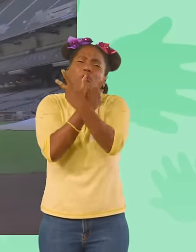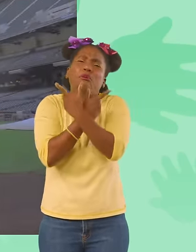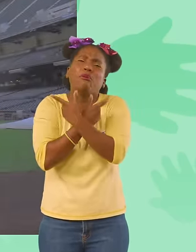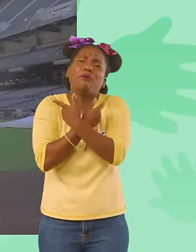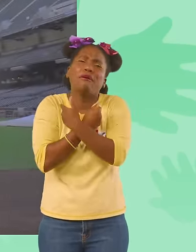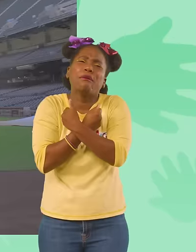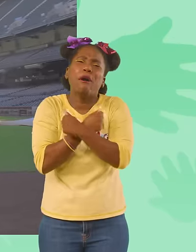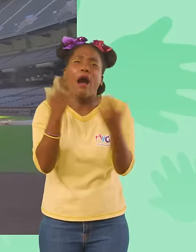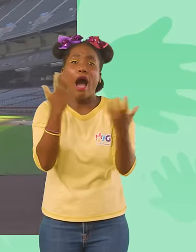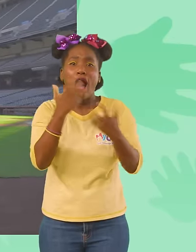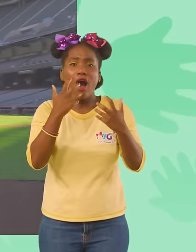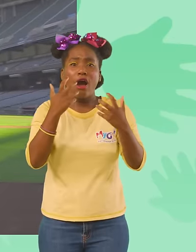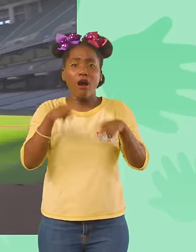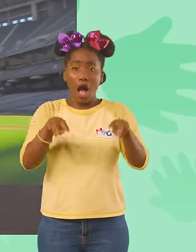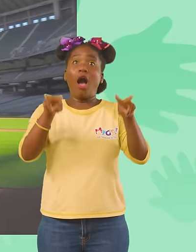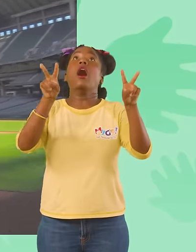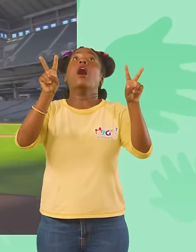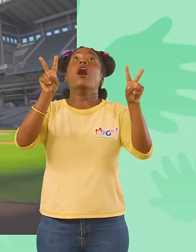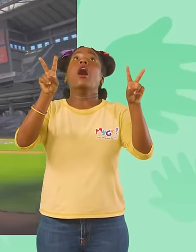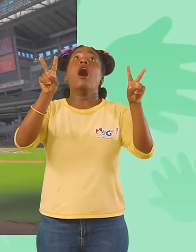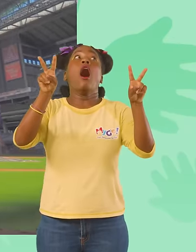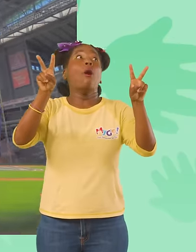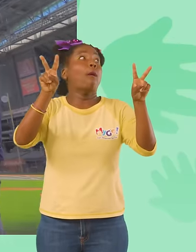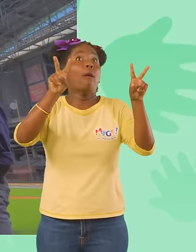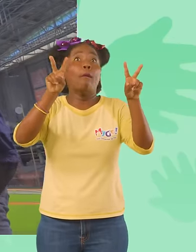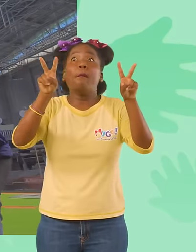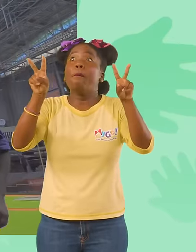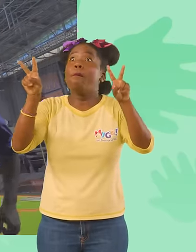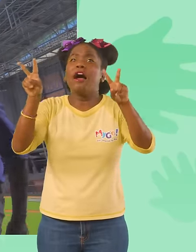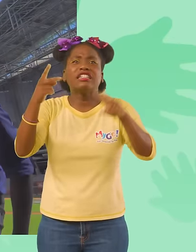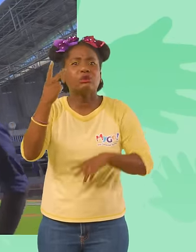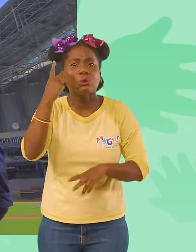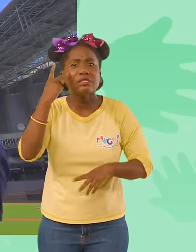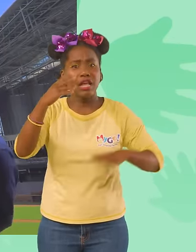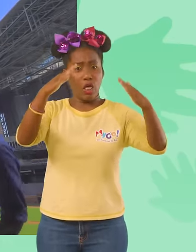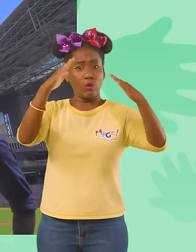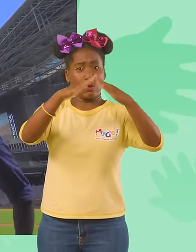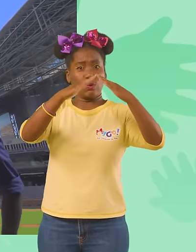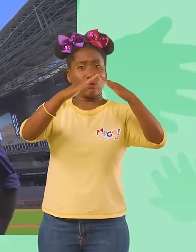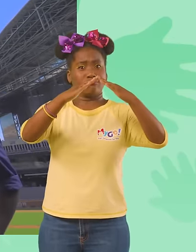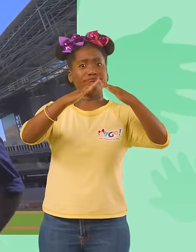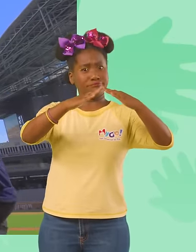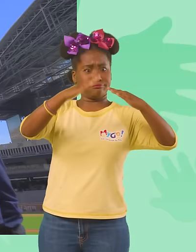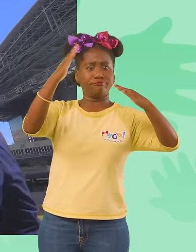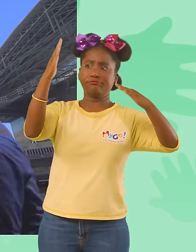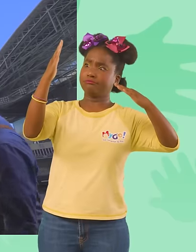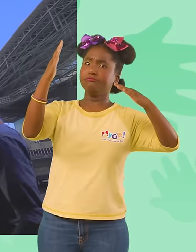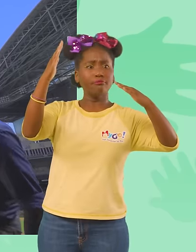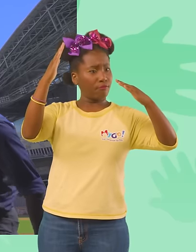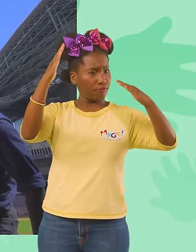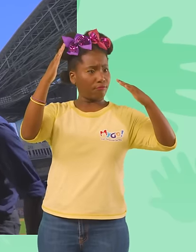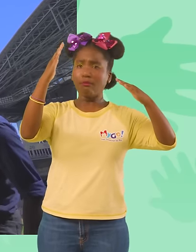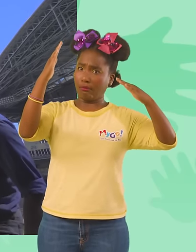beautiful. Whoa, and look up top. Whoa! You see the roof? One side is closed and